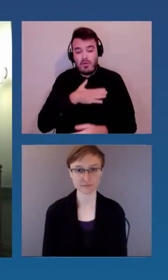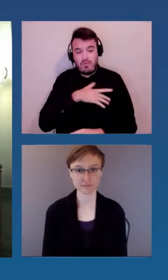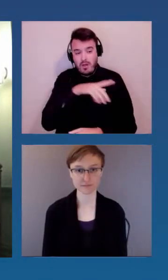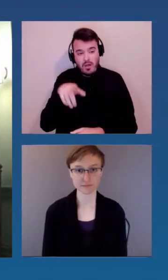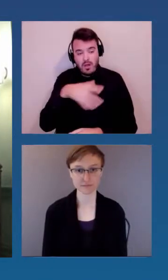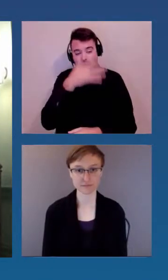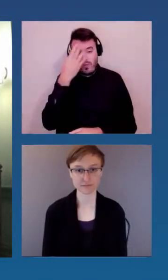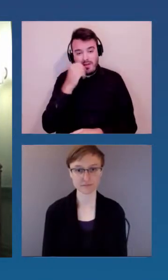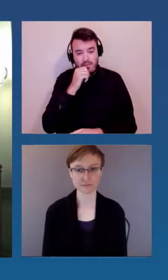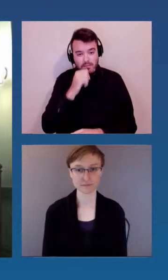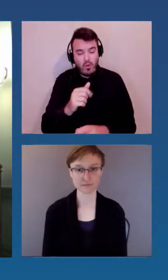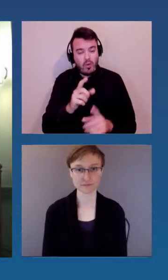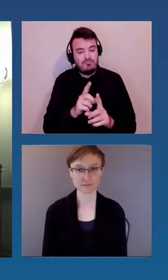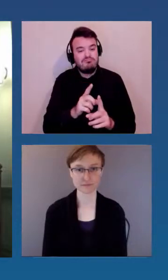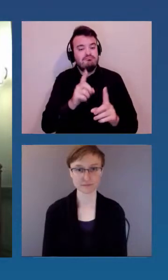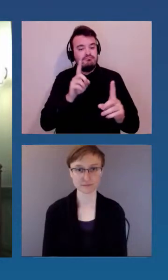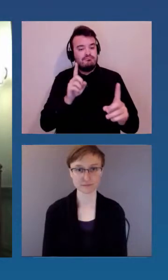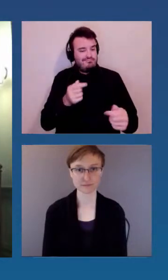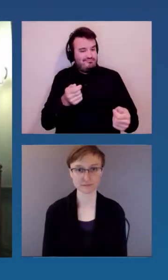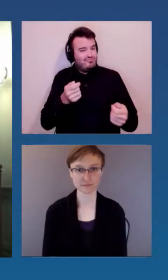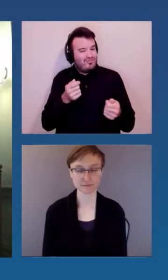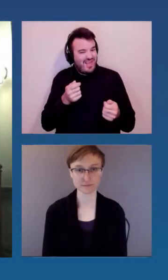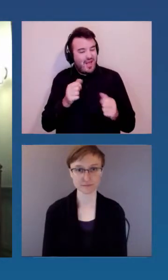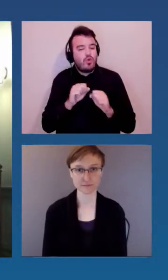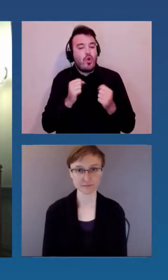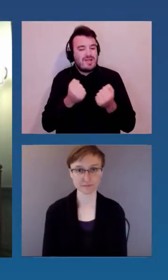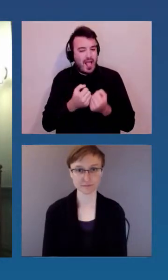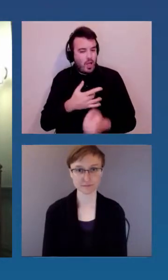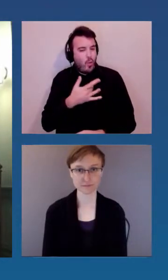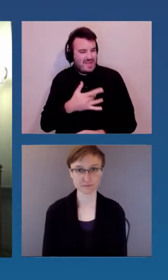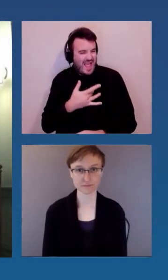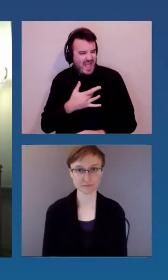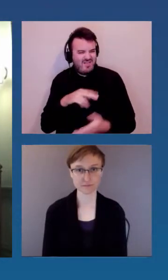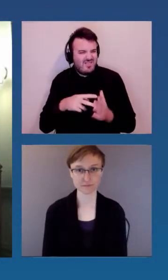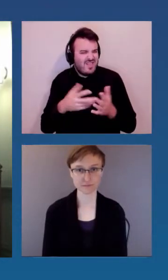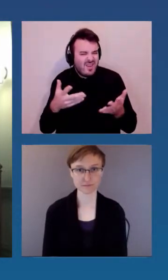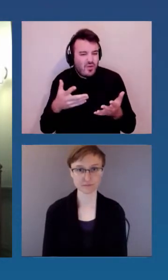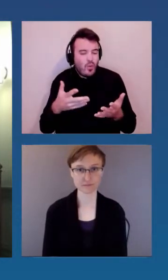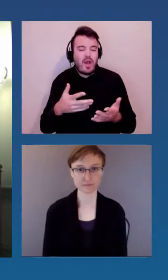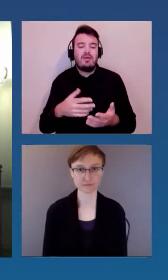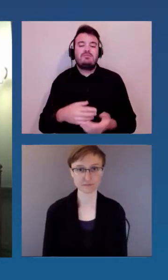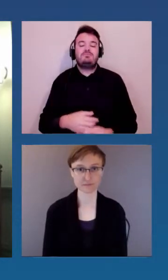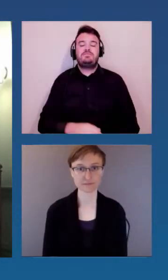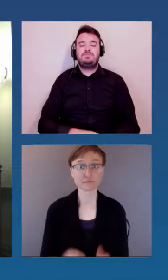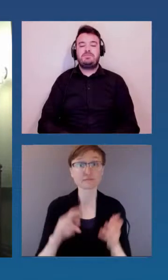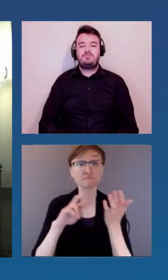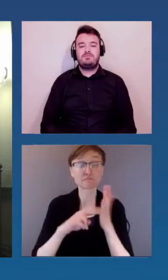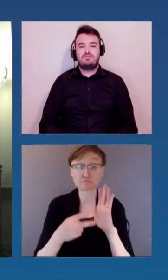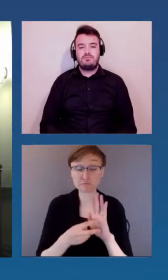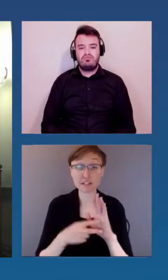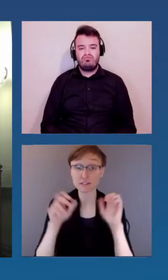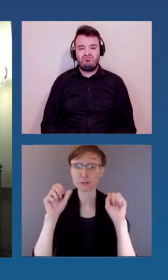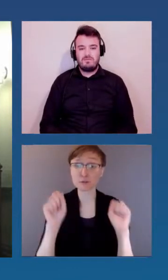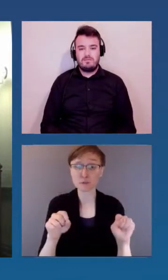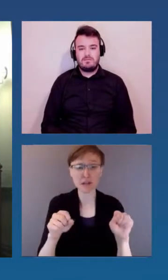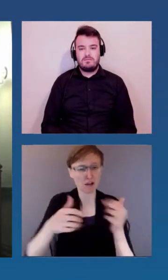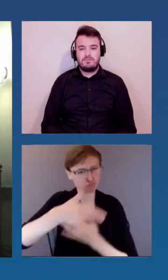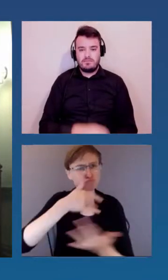social avisés. This means that you can be social, but you must limit your close contacts and adhere to